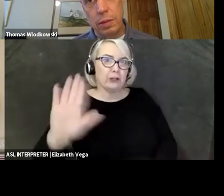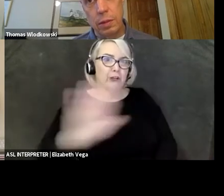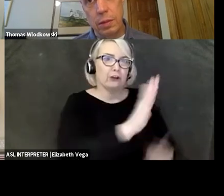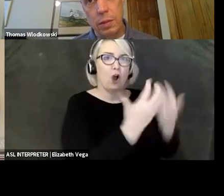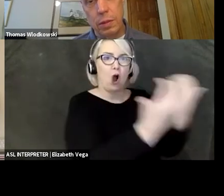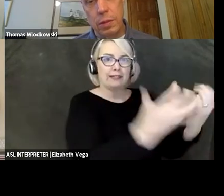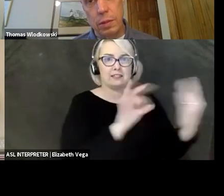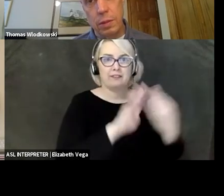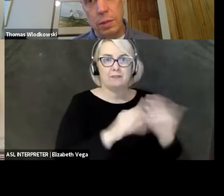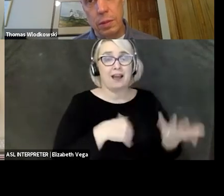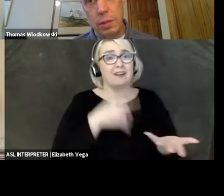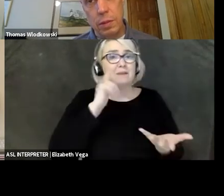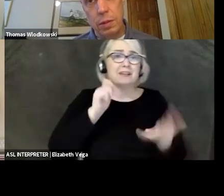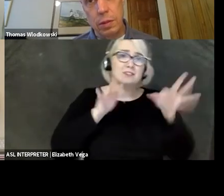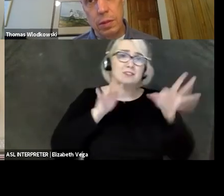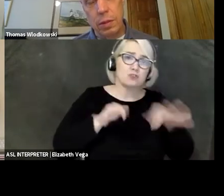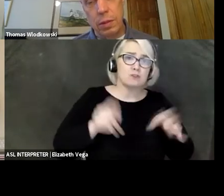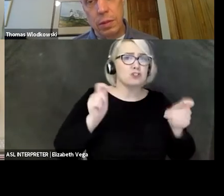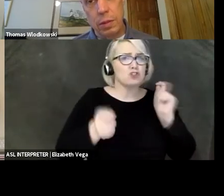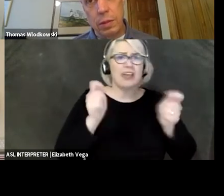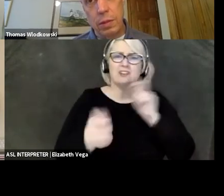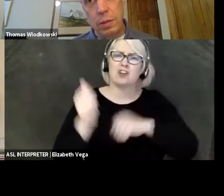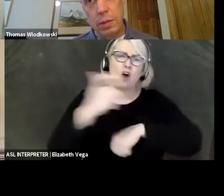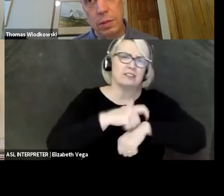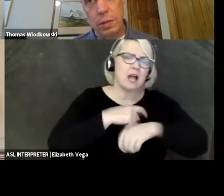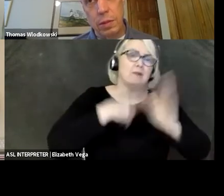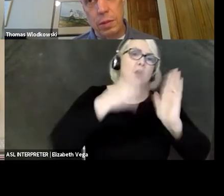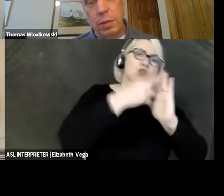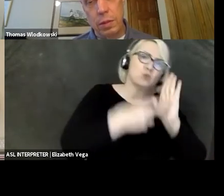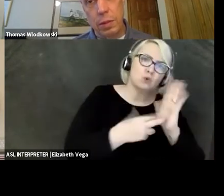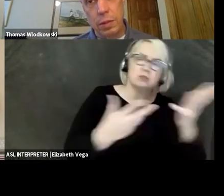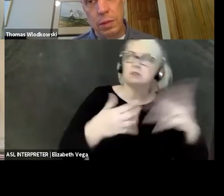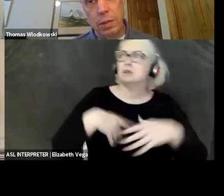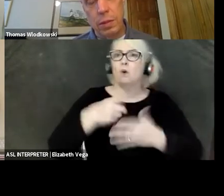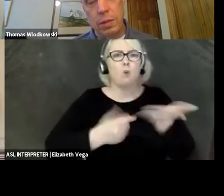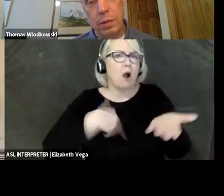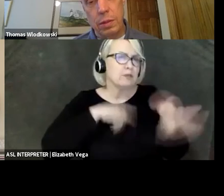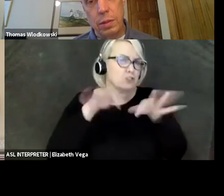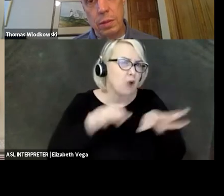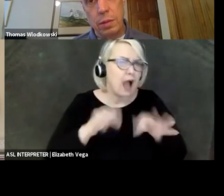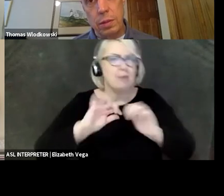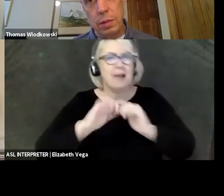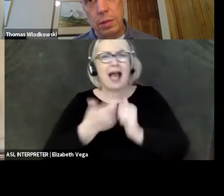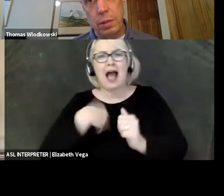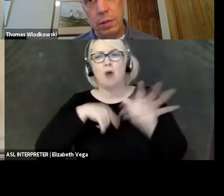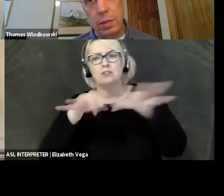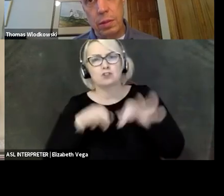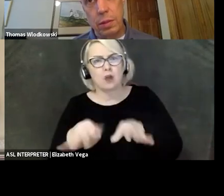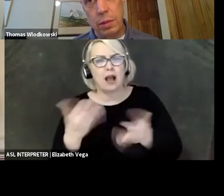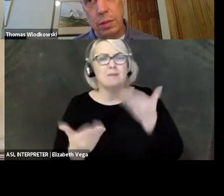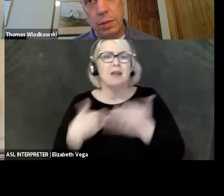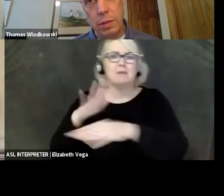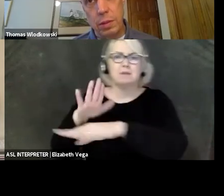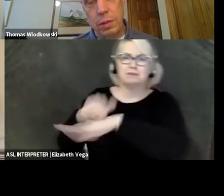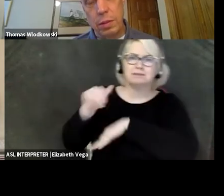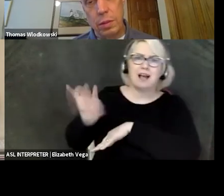description is changing, the rules around description, what we're describing, how we're describing it, you know, bringing in other talent to do subtitles, so on and